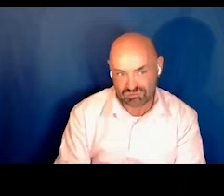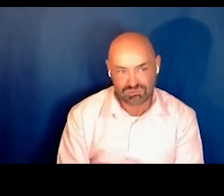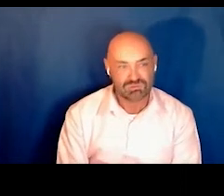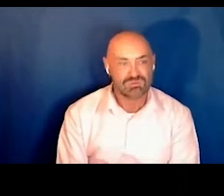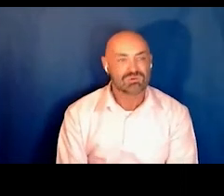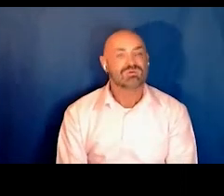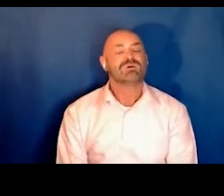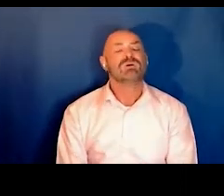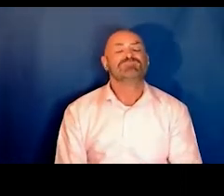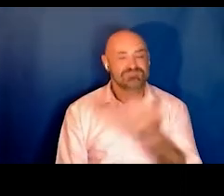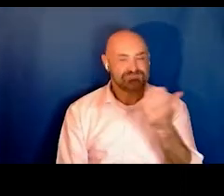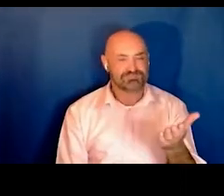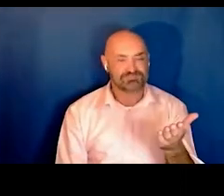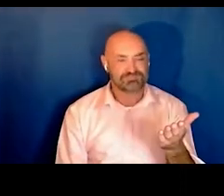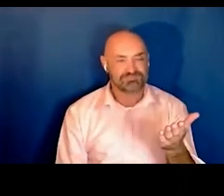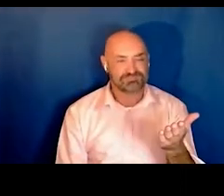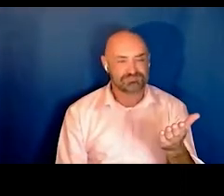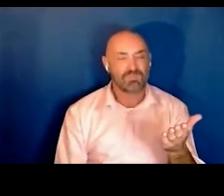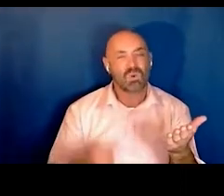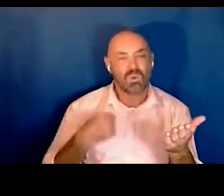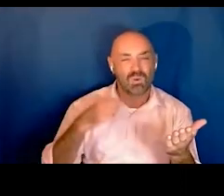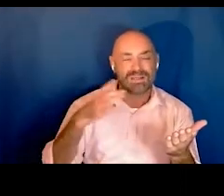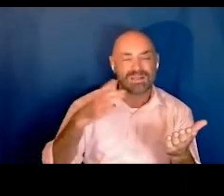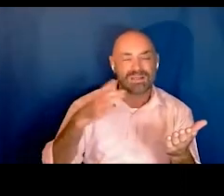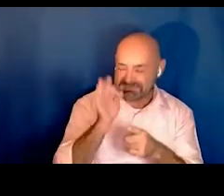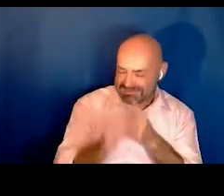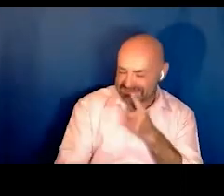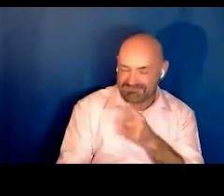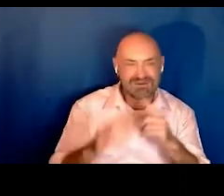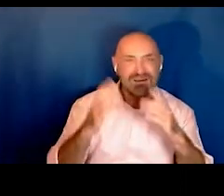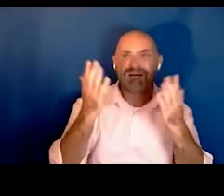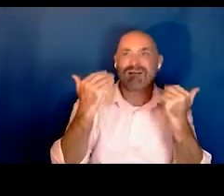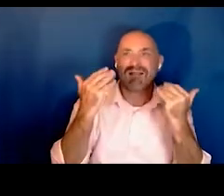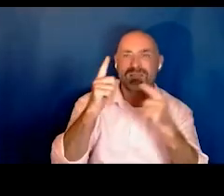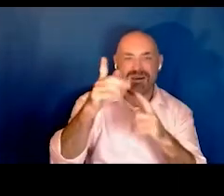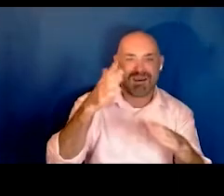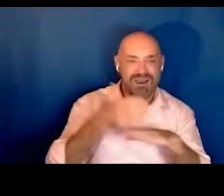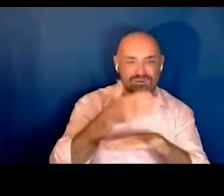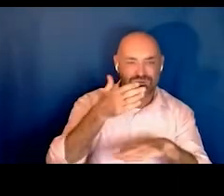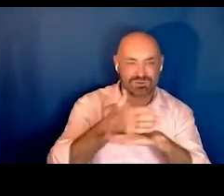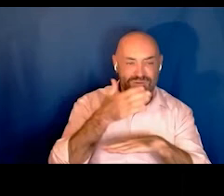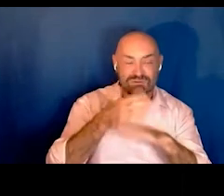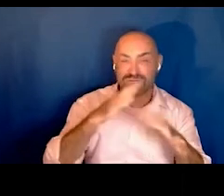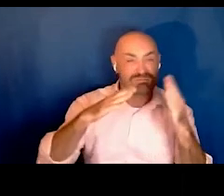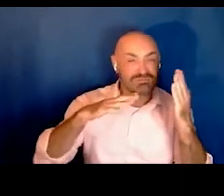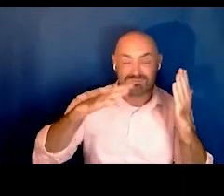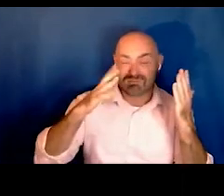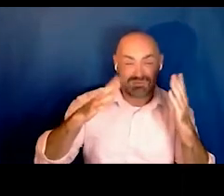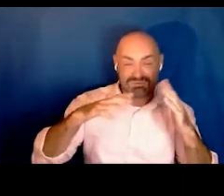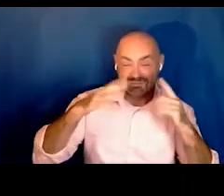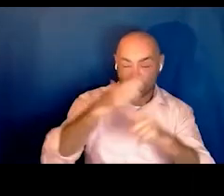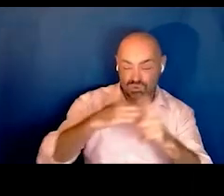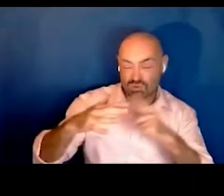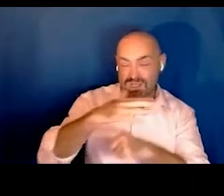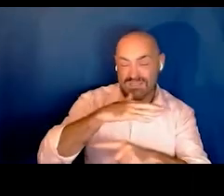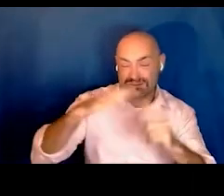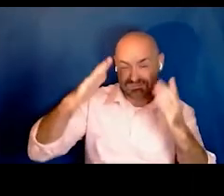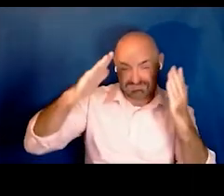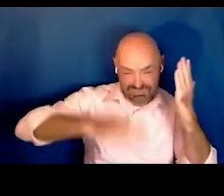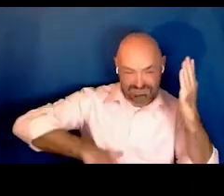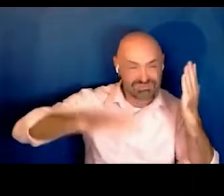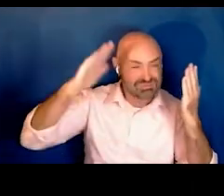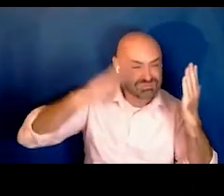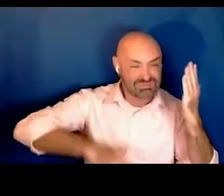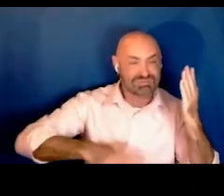But we need a certain type of climate action at all levels to transform our society. And this vision centers the well-being of people and